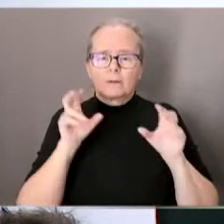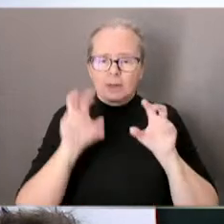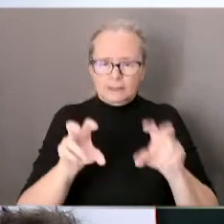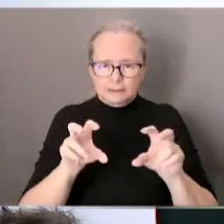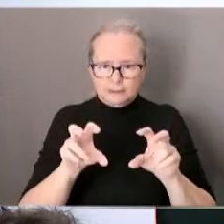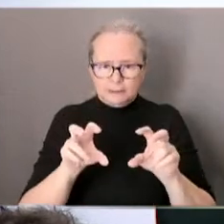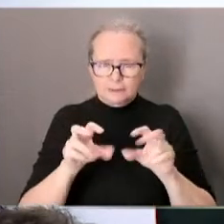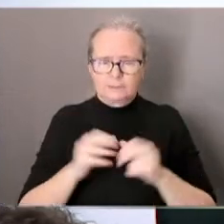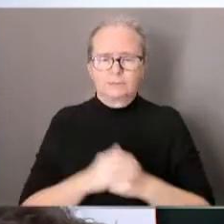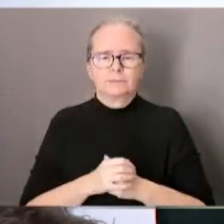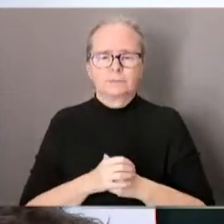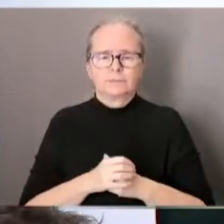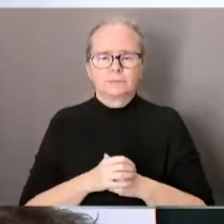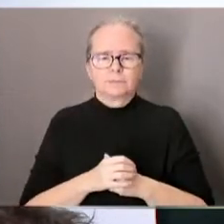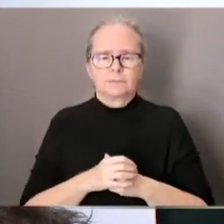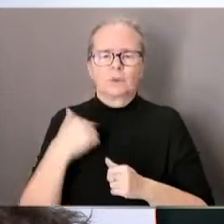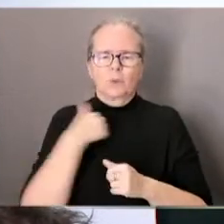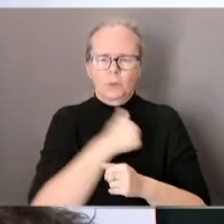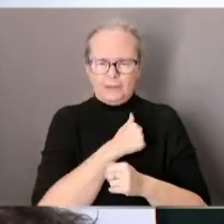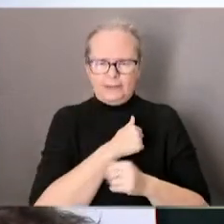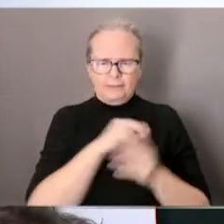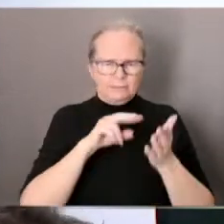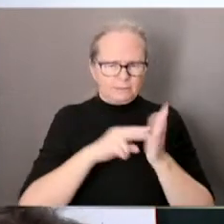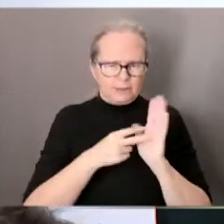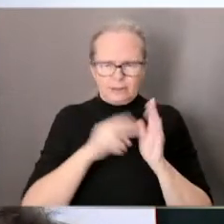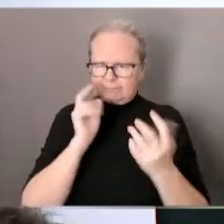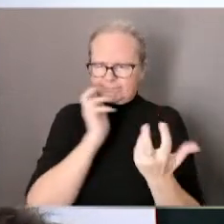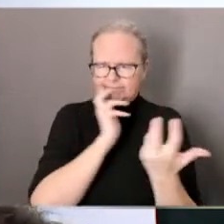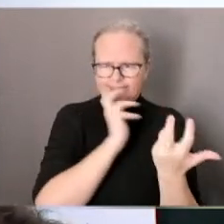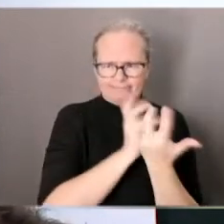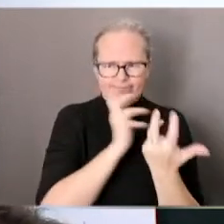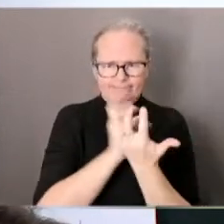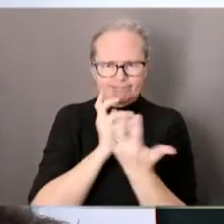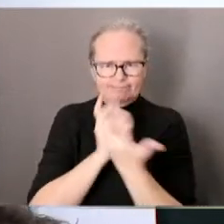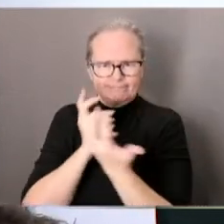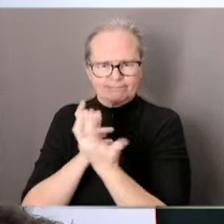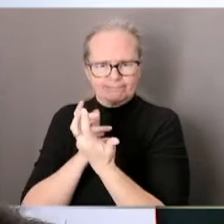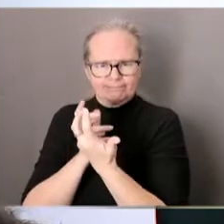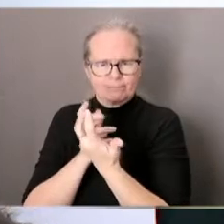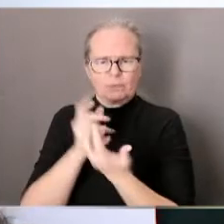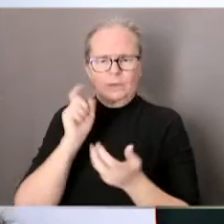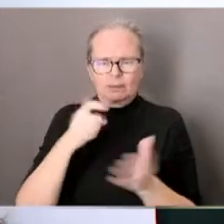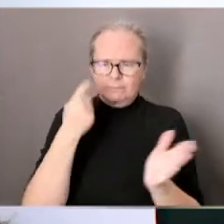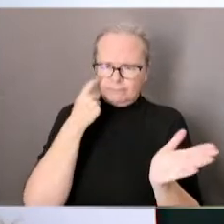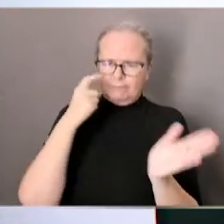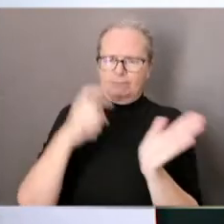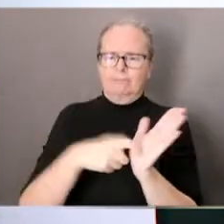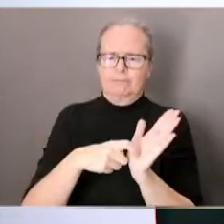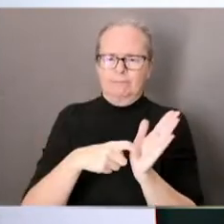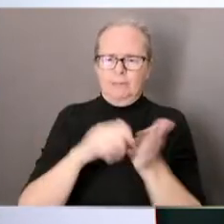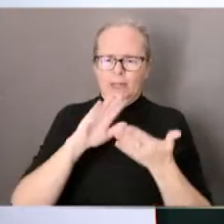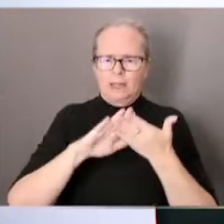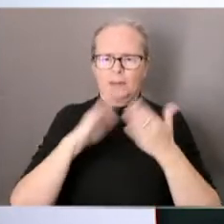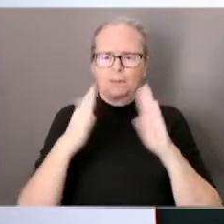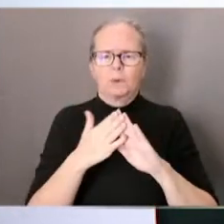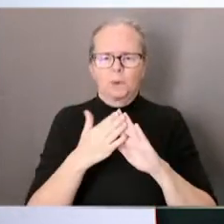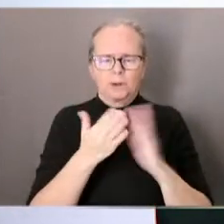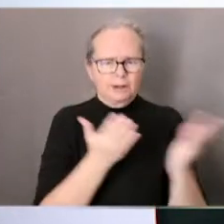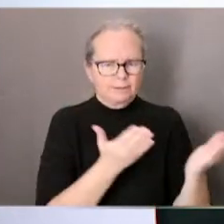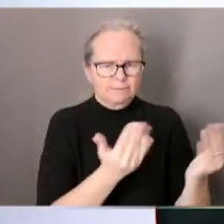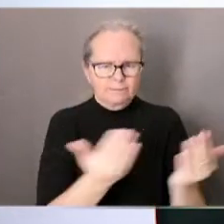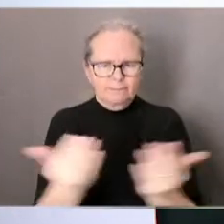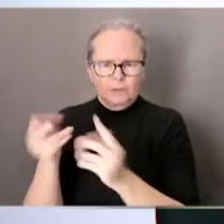is essential and that is only possible by recognizing the importance of Grassroots inclusion in the policy making process